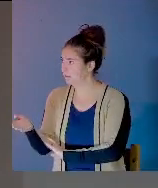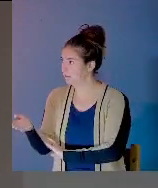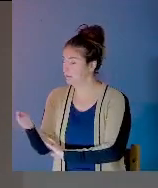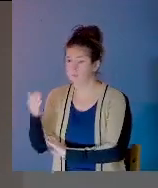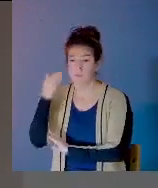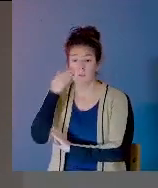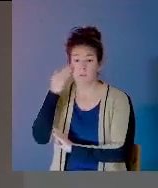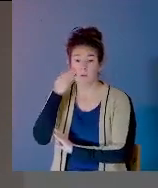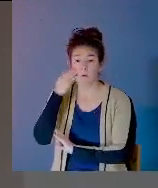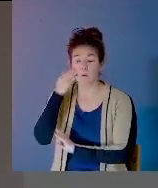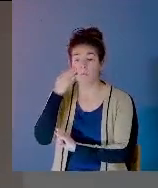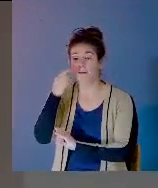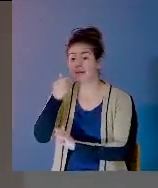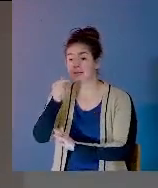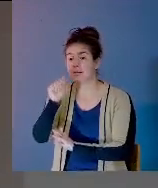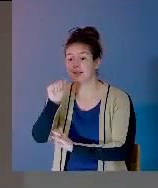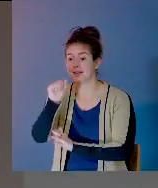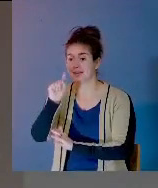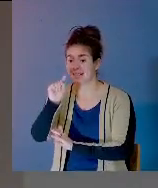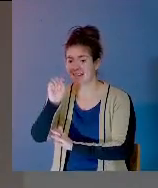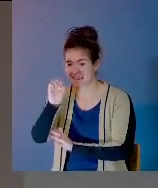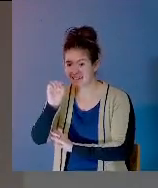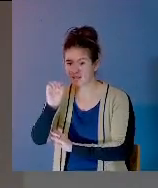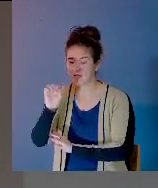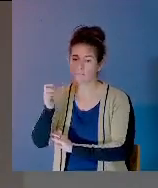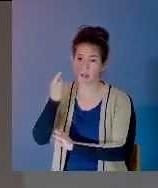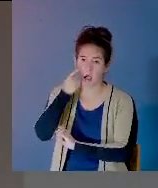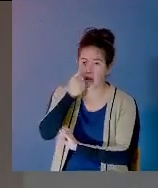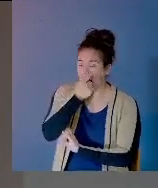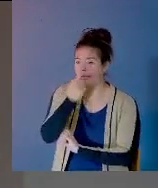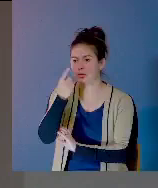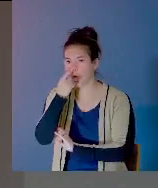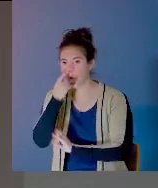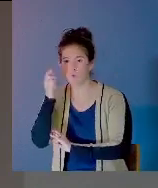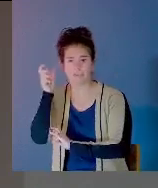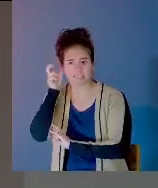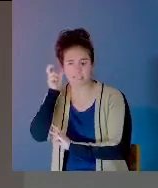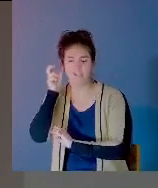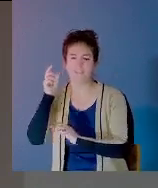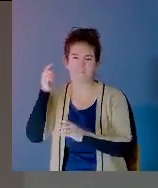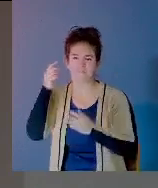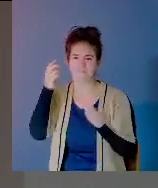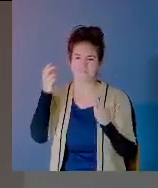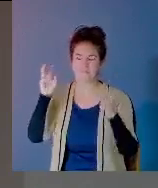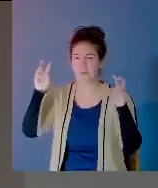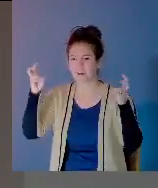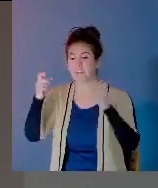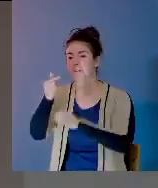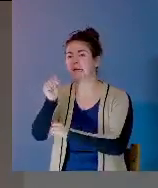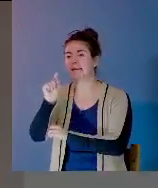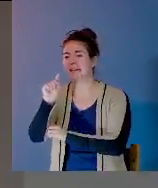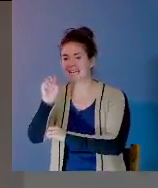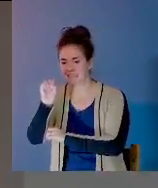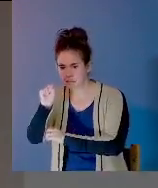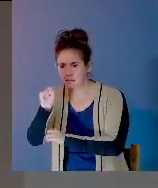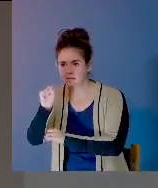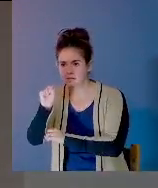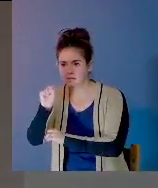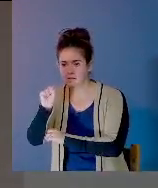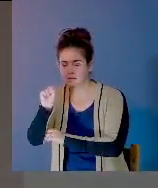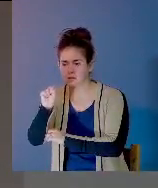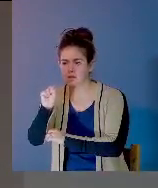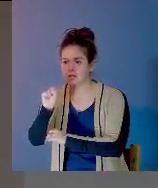your nose gate, your ear gate. "Lift up your head, O ye gates," the Bible says in the 24th Psalm, "and the King of glory will come